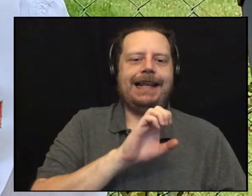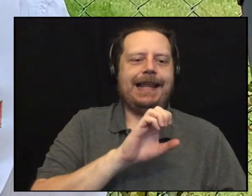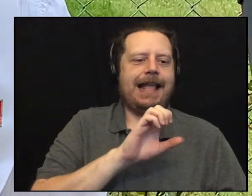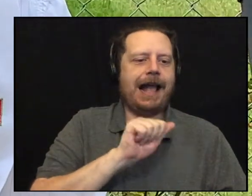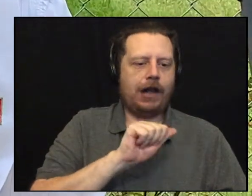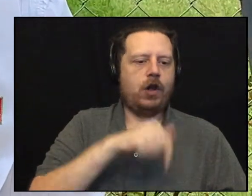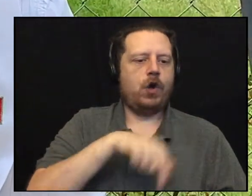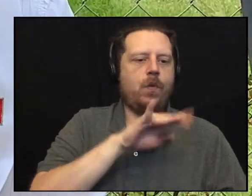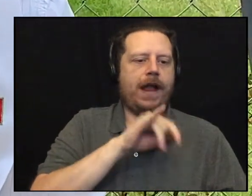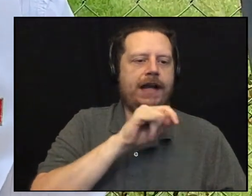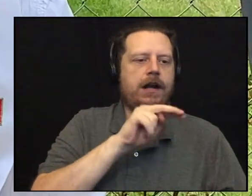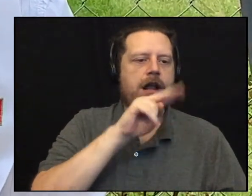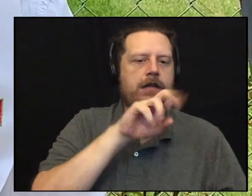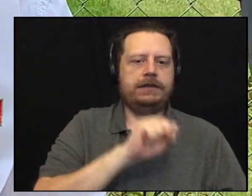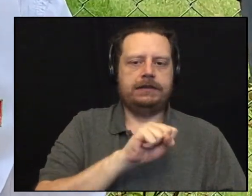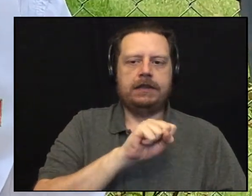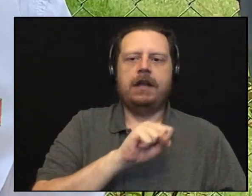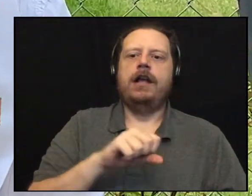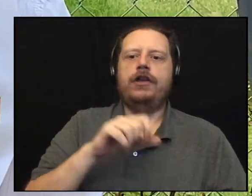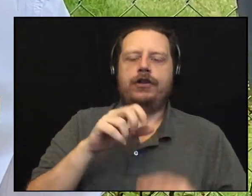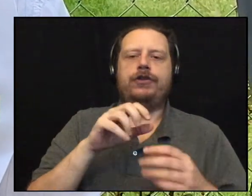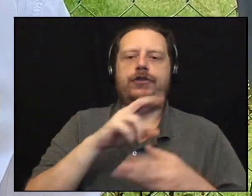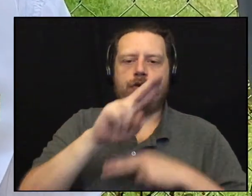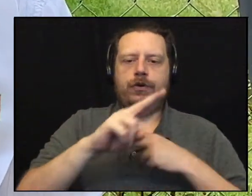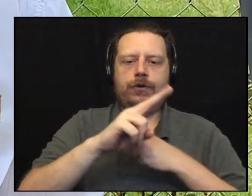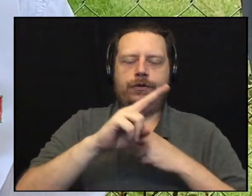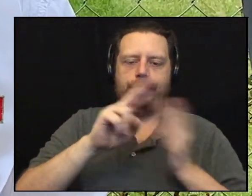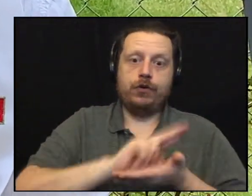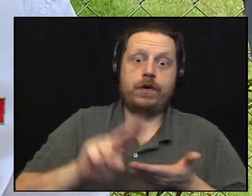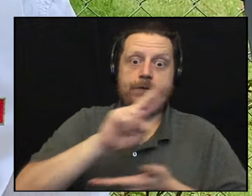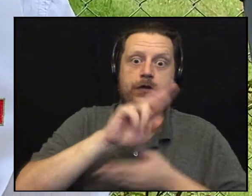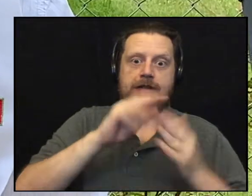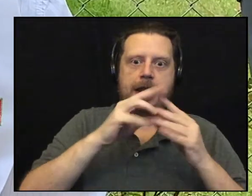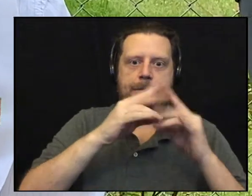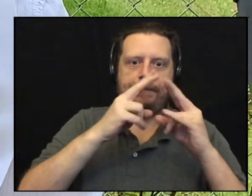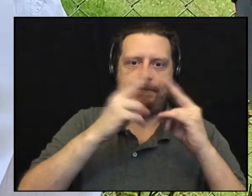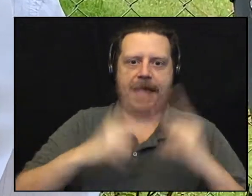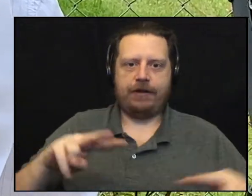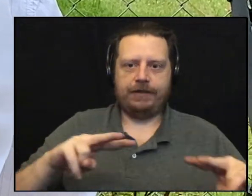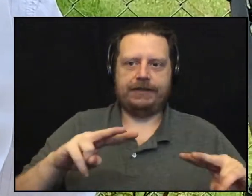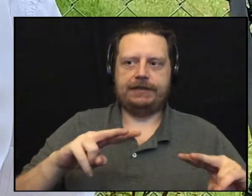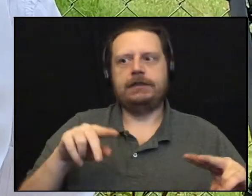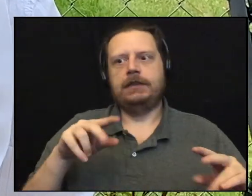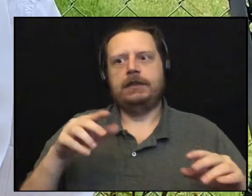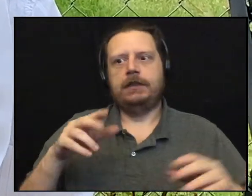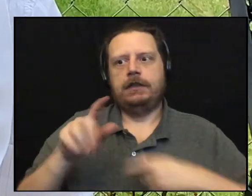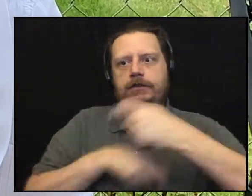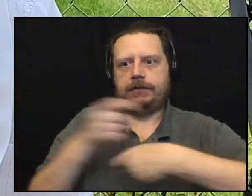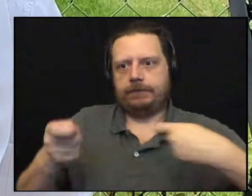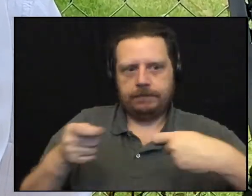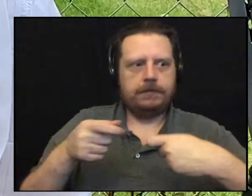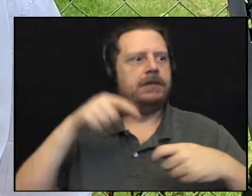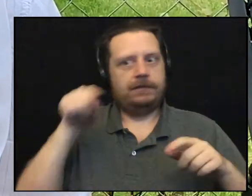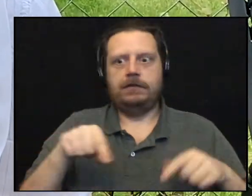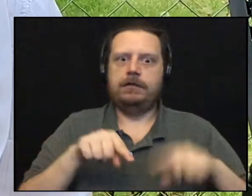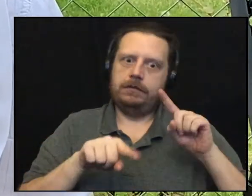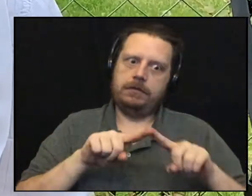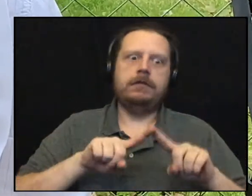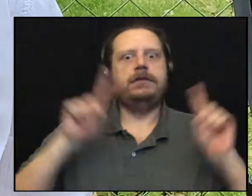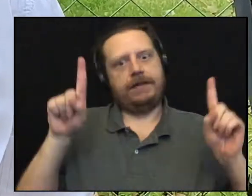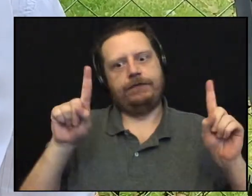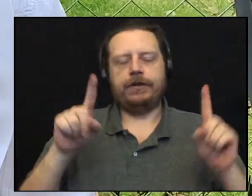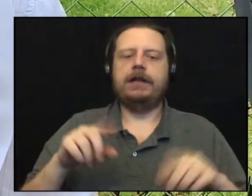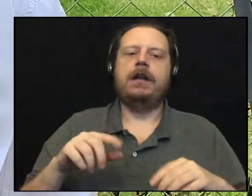at the University of Paris, but who could not be more different from St. Thomas Aquinas and from so many of the other